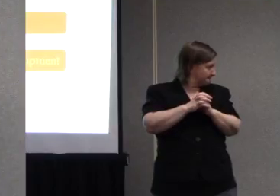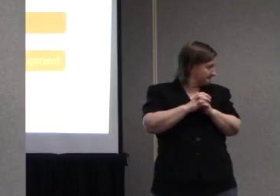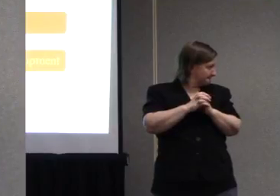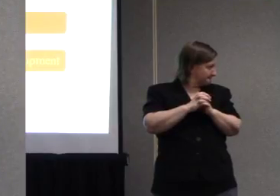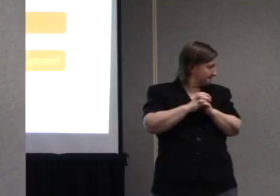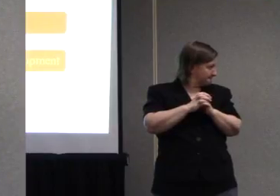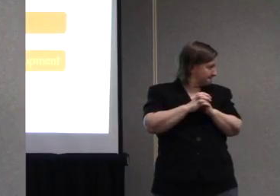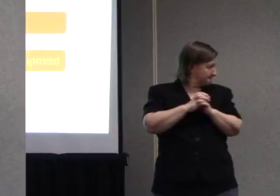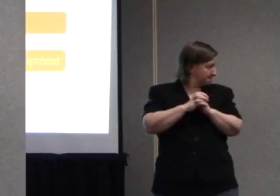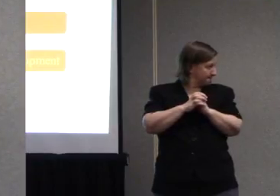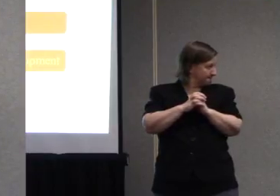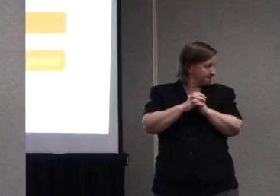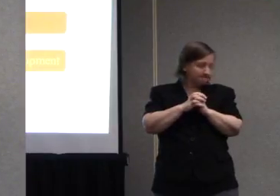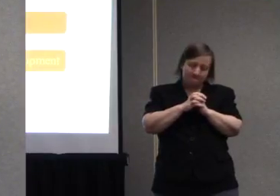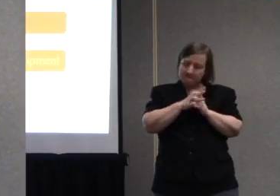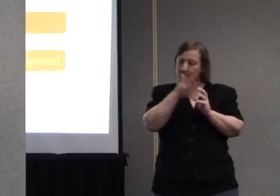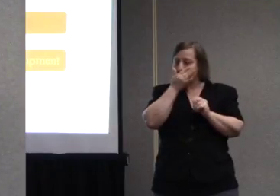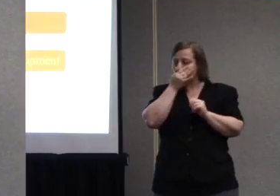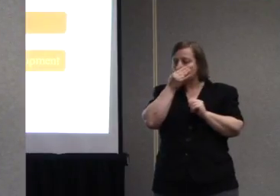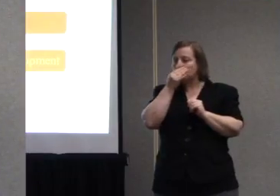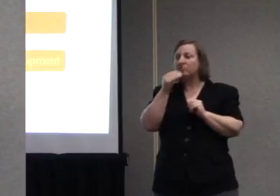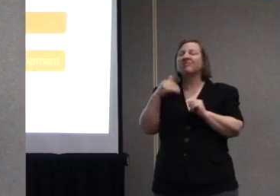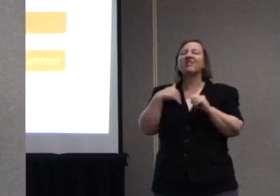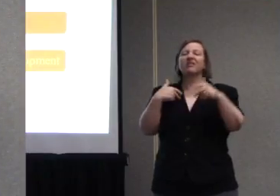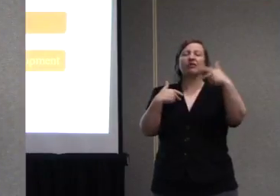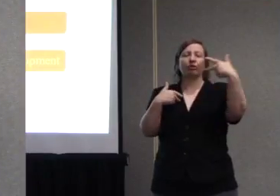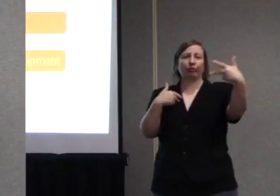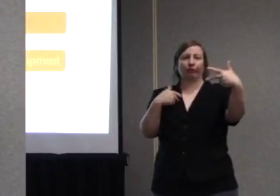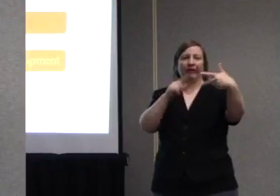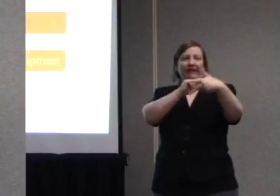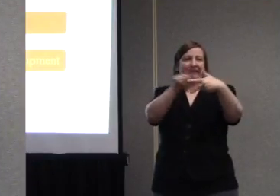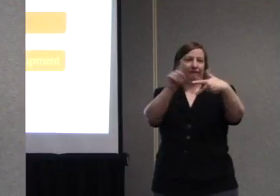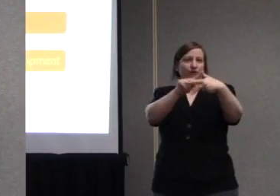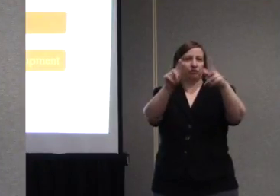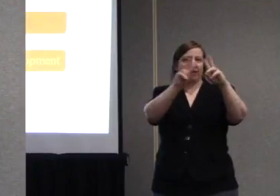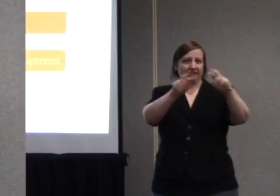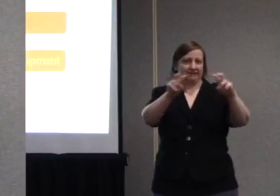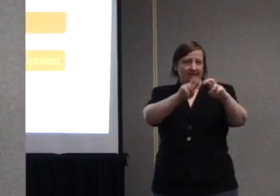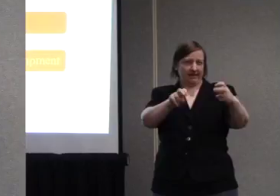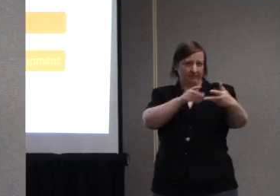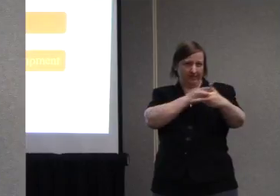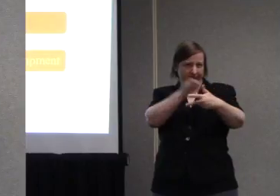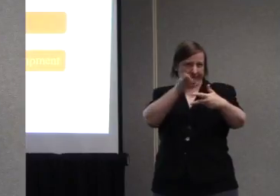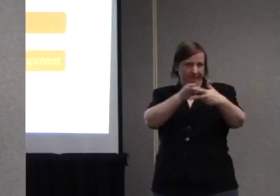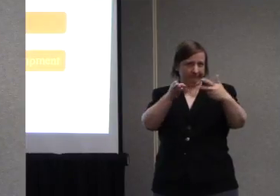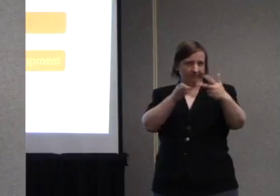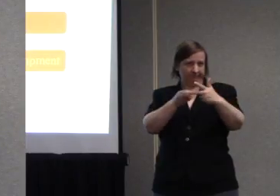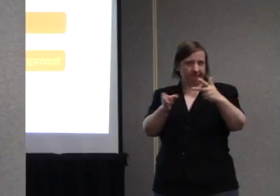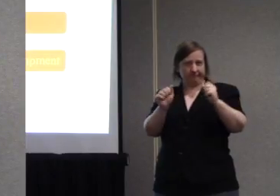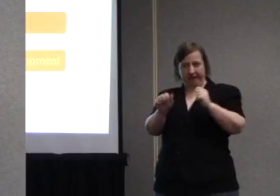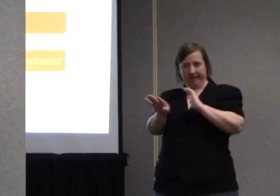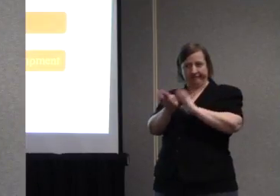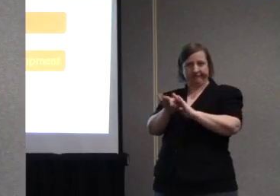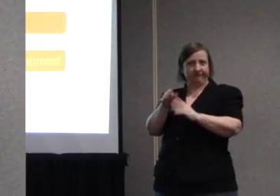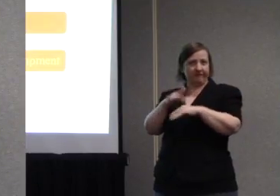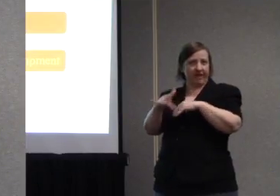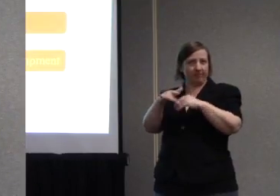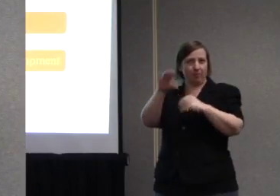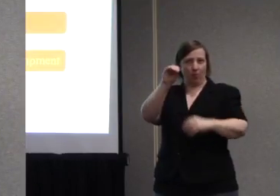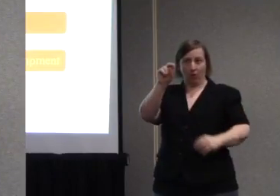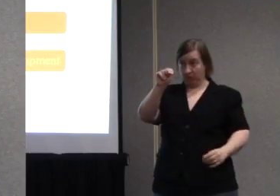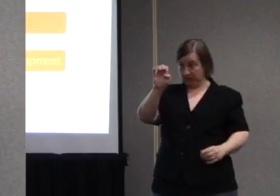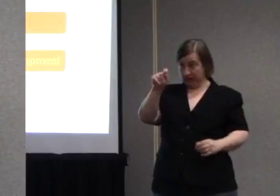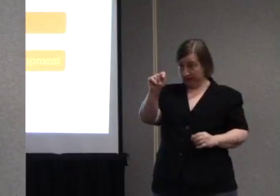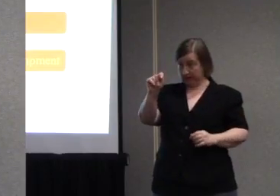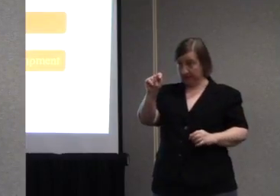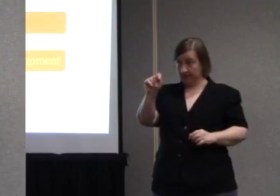get too far ahead of myself. There are 3 different assessment instruments that